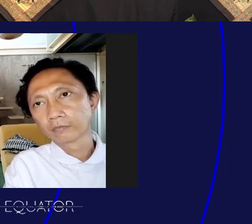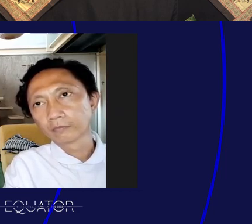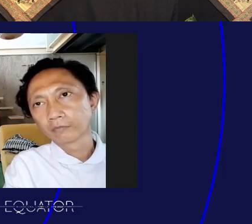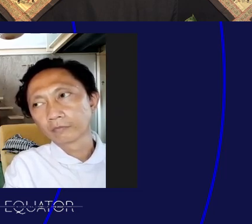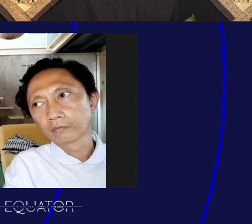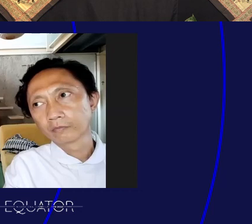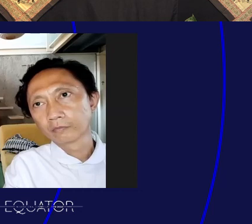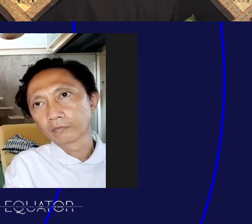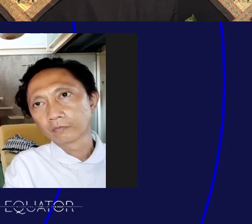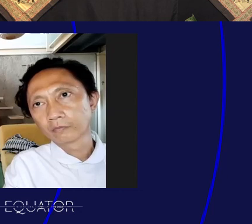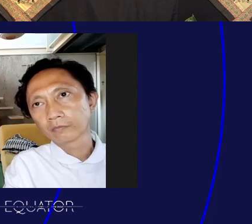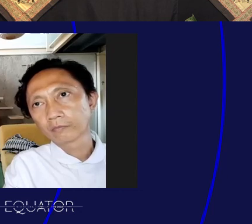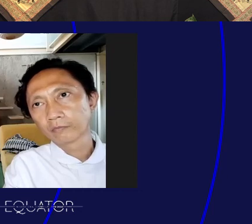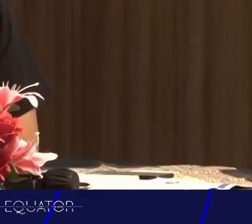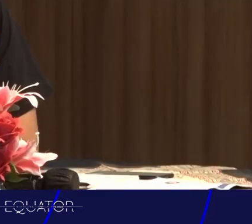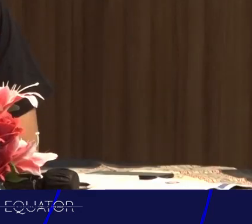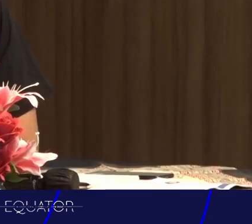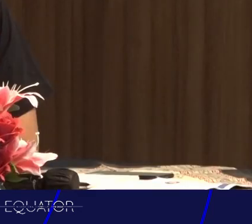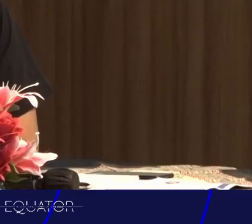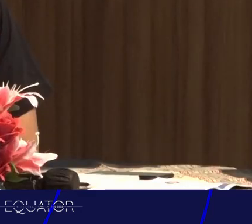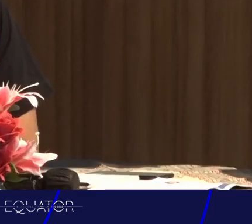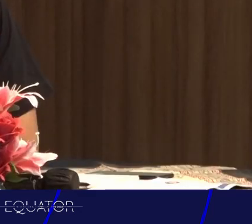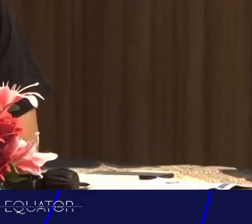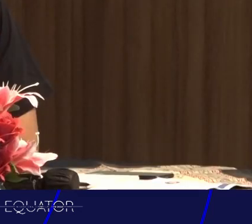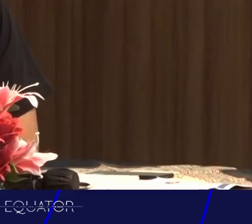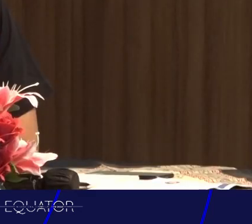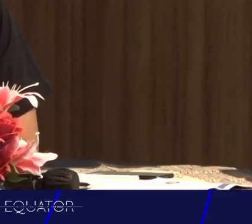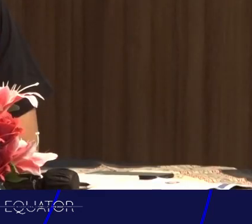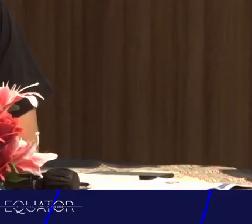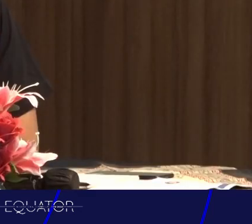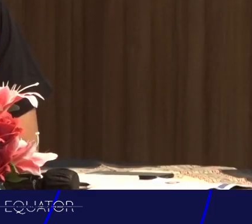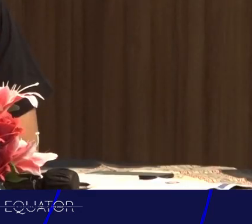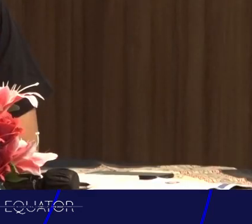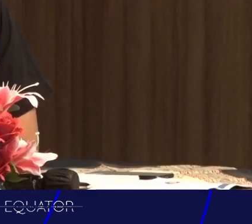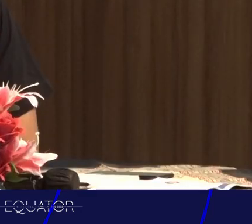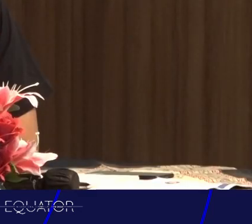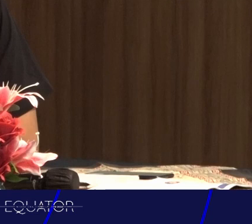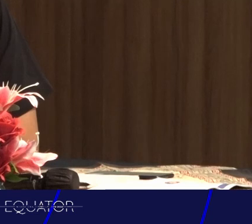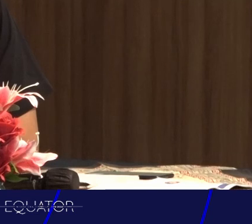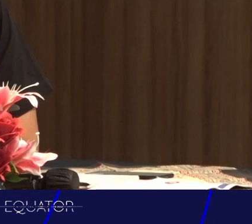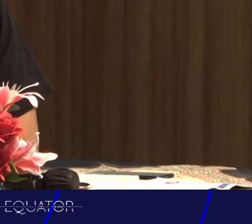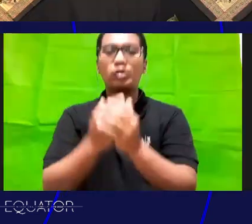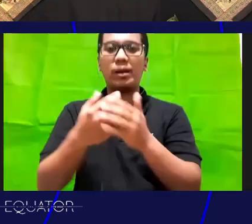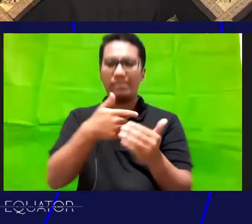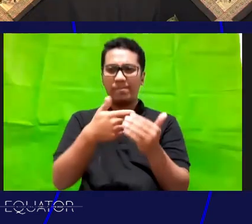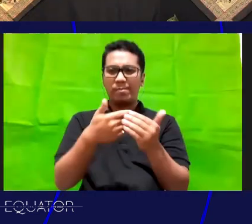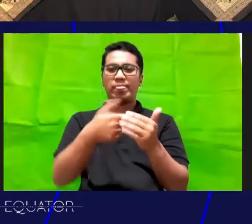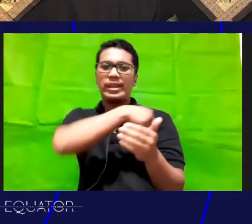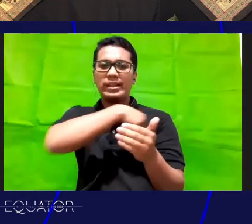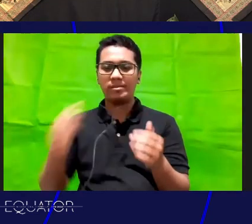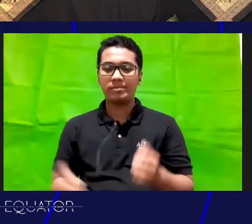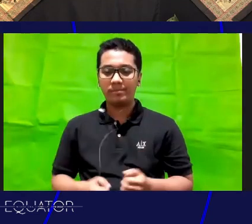is. And that also showed me how much the construction of identity in Brazil can be very imperative,